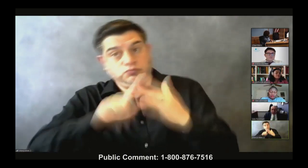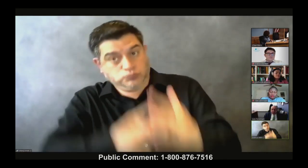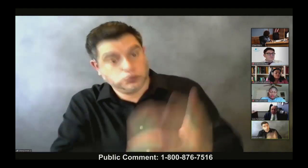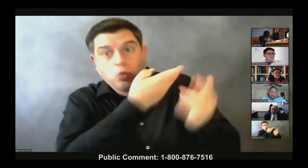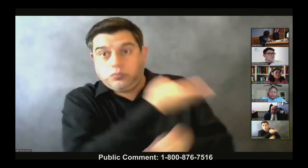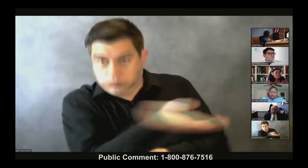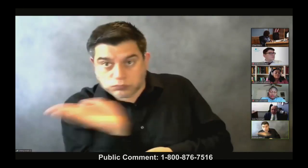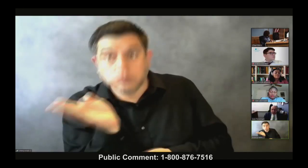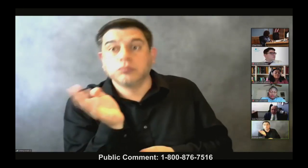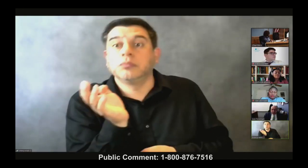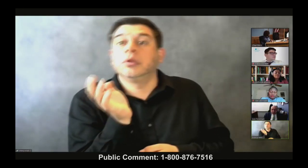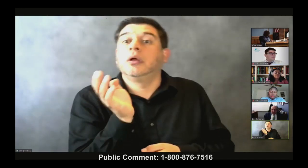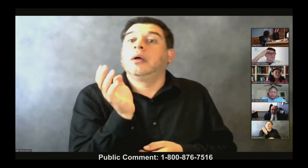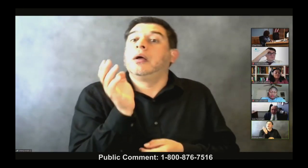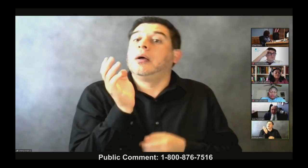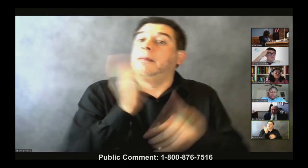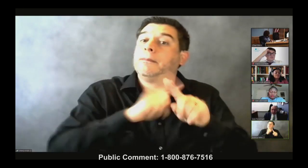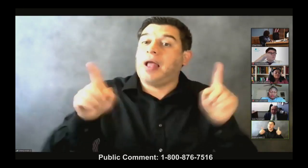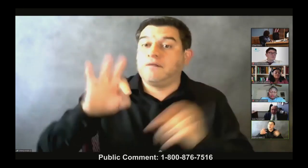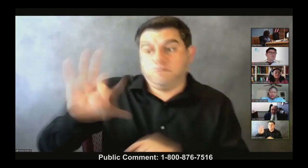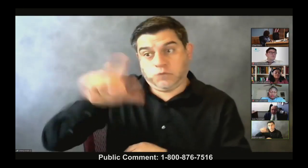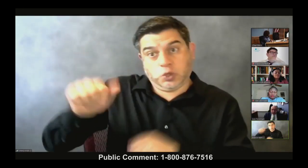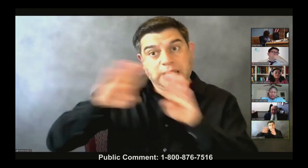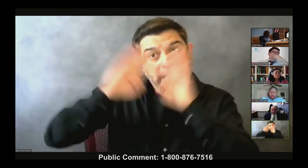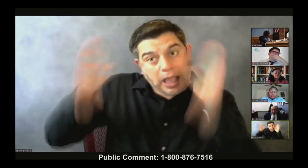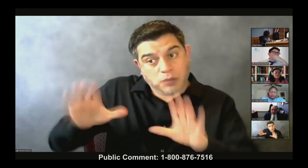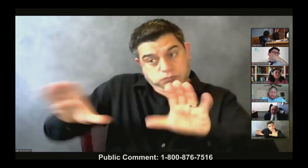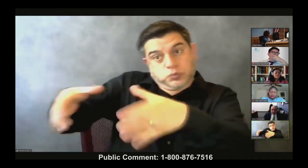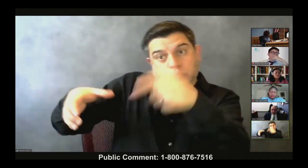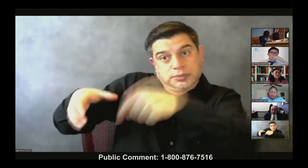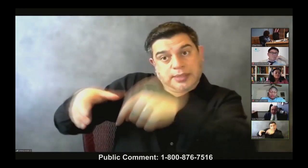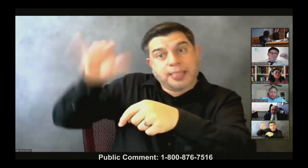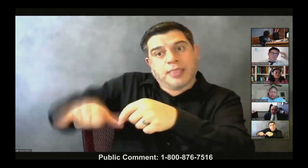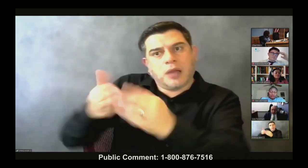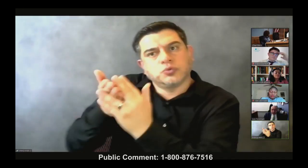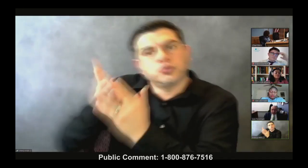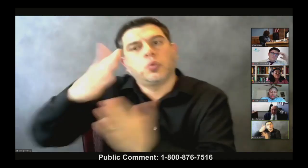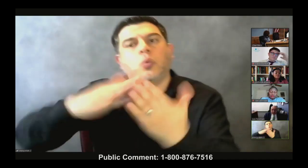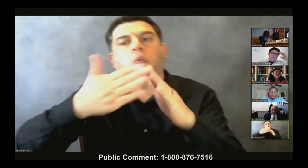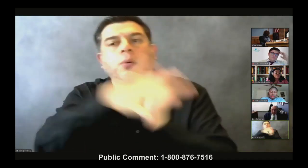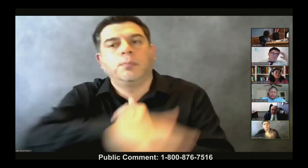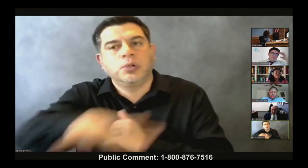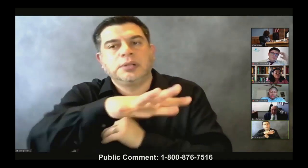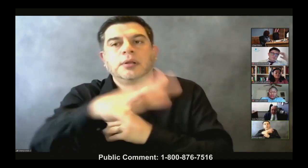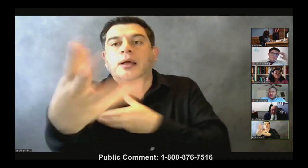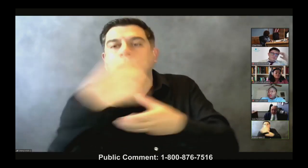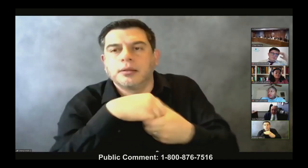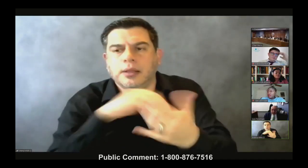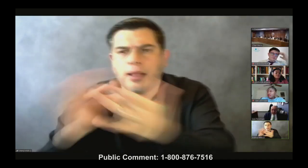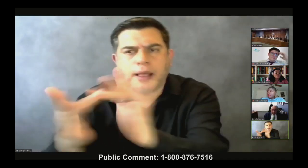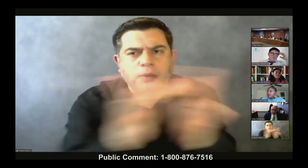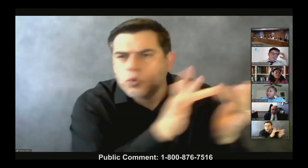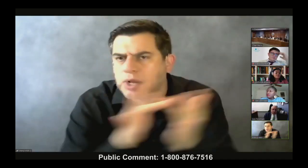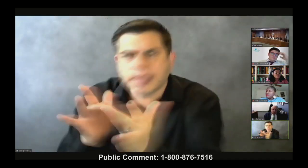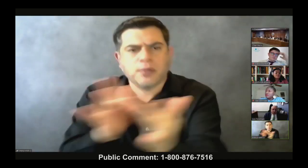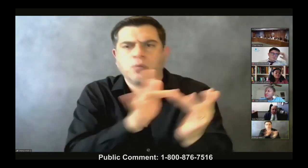Florida Housing Coalition brought came through the community engagement that they talked about at the beginning. So talking with all those different neighborhood